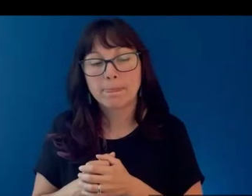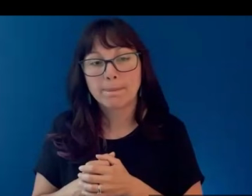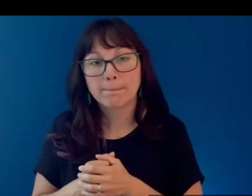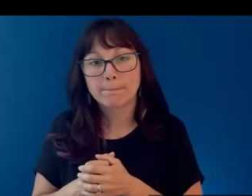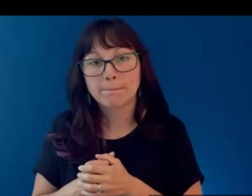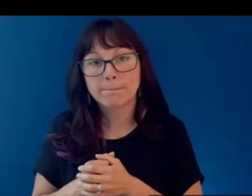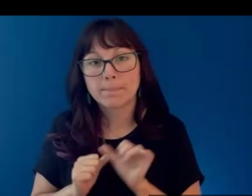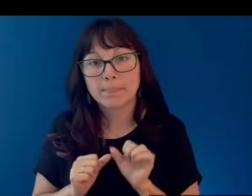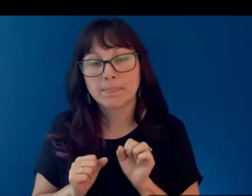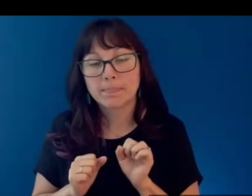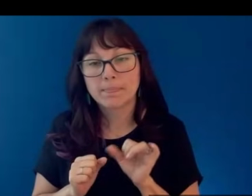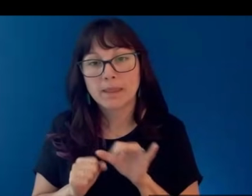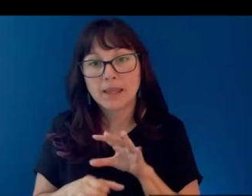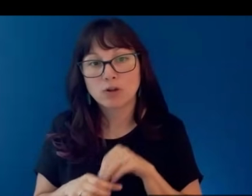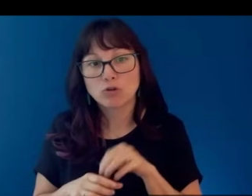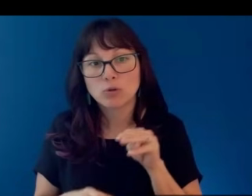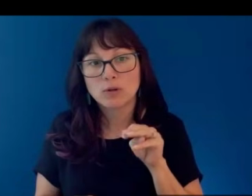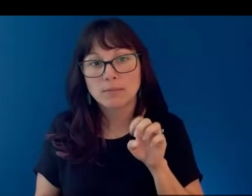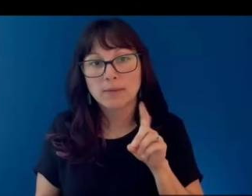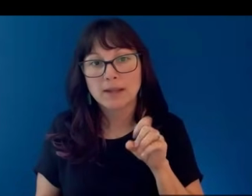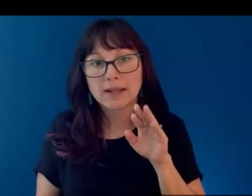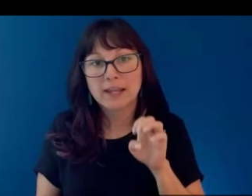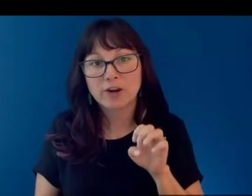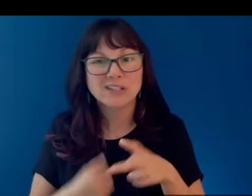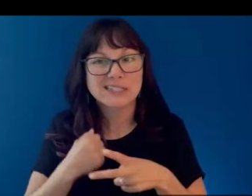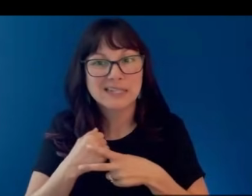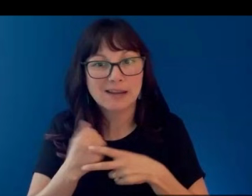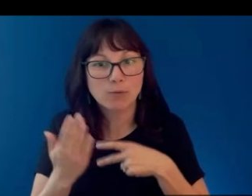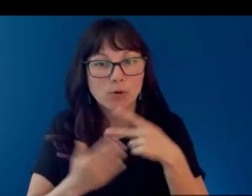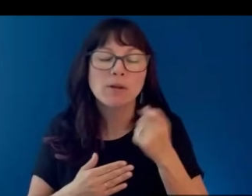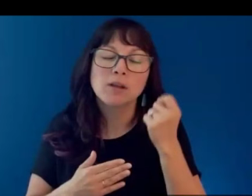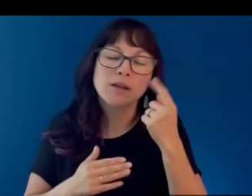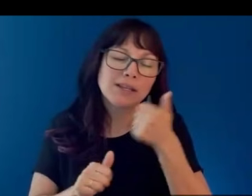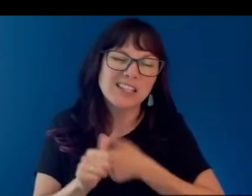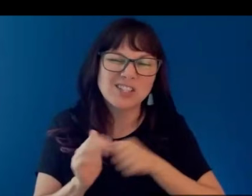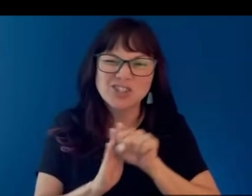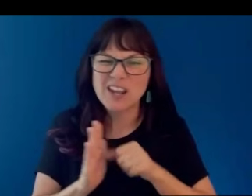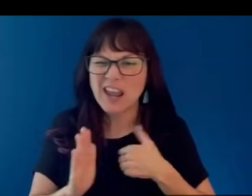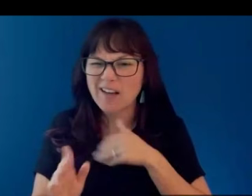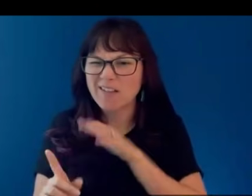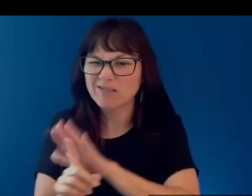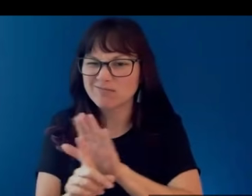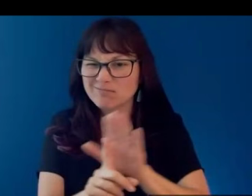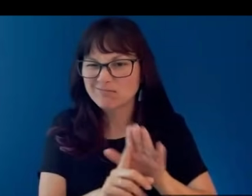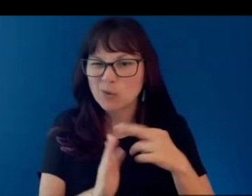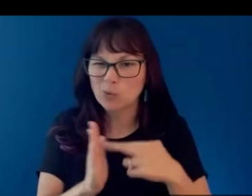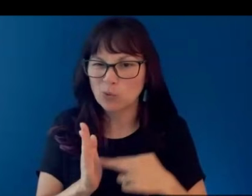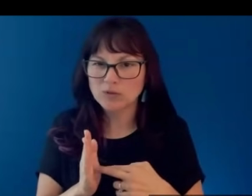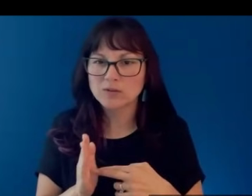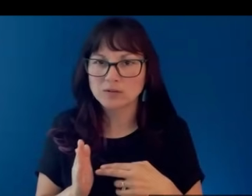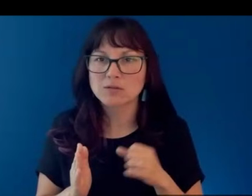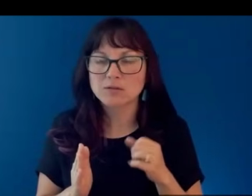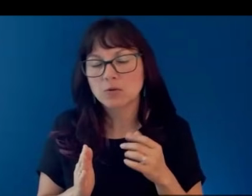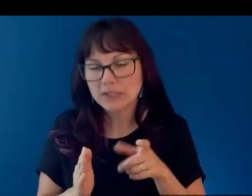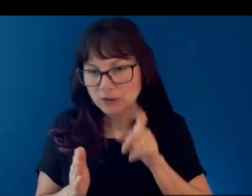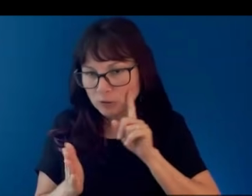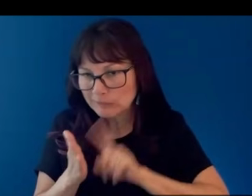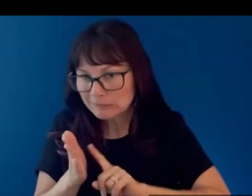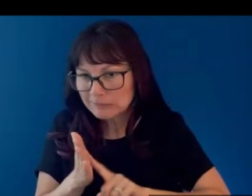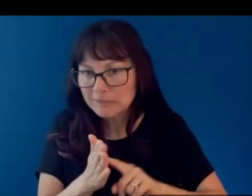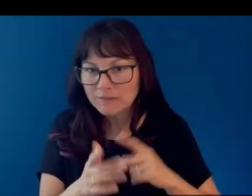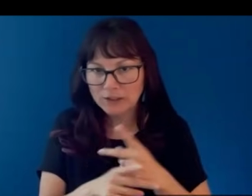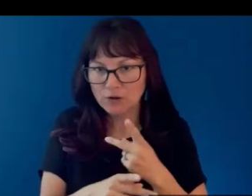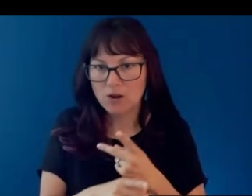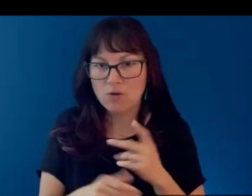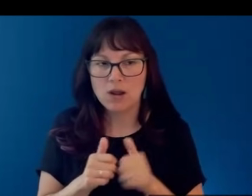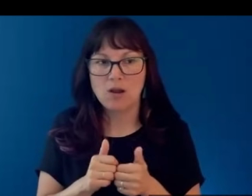Medicare savings programs. Each state has its rules about these, so there'll be some research that needs to be done on